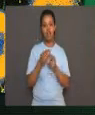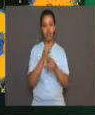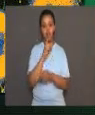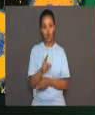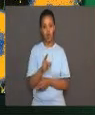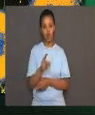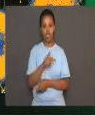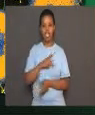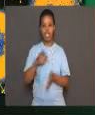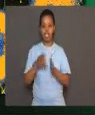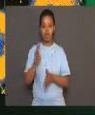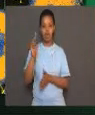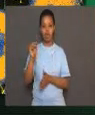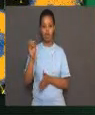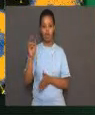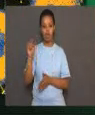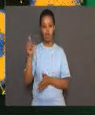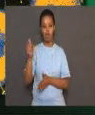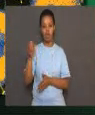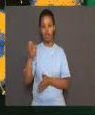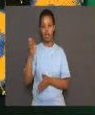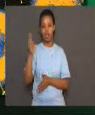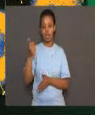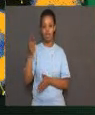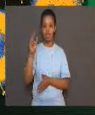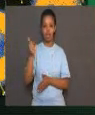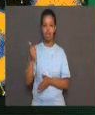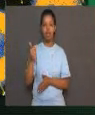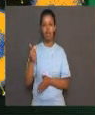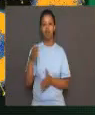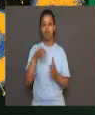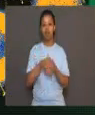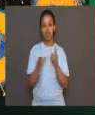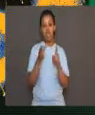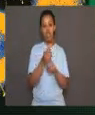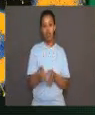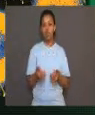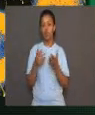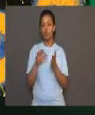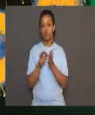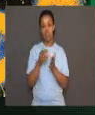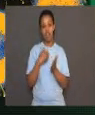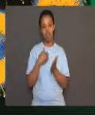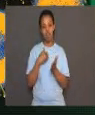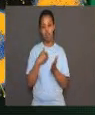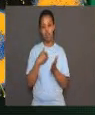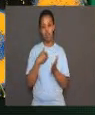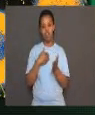Kingdom Monera contains numerous organisms compared to any other